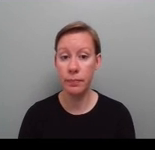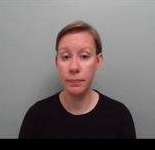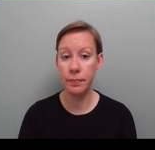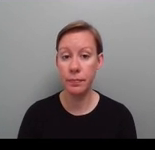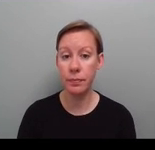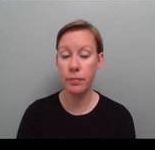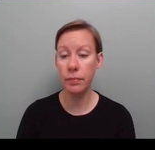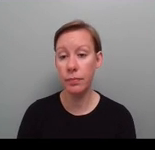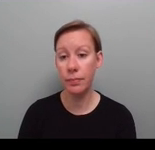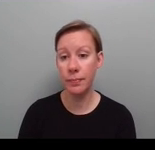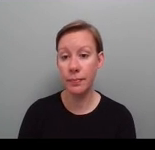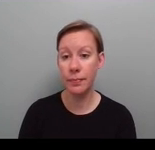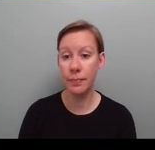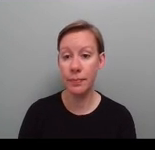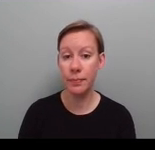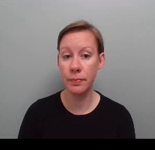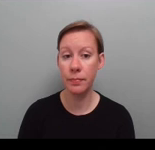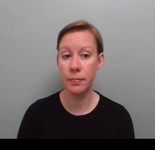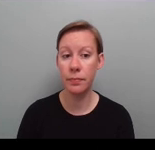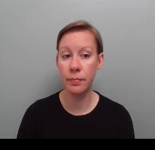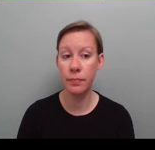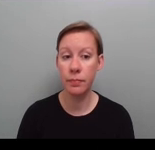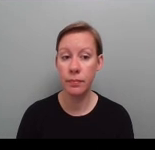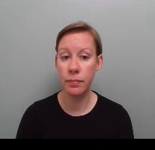is happening in the session online.